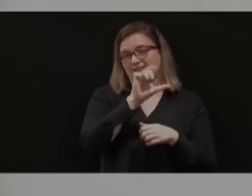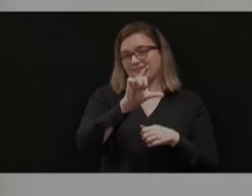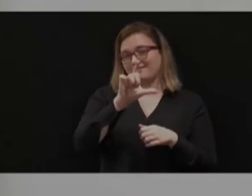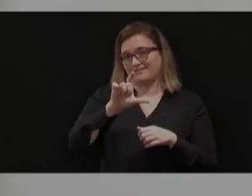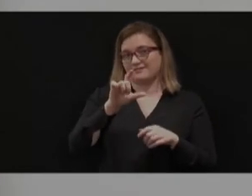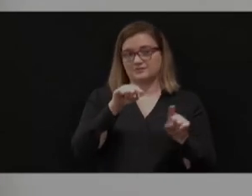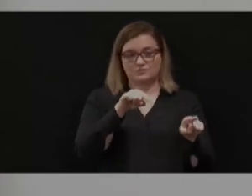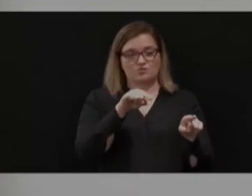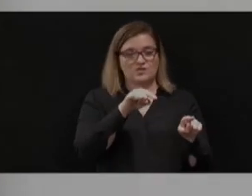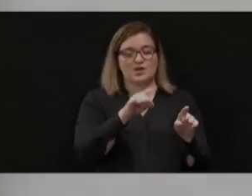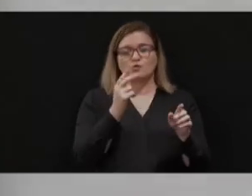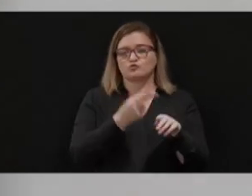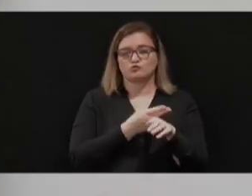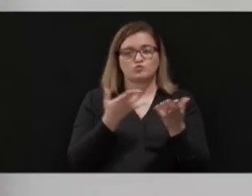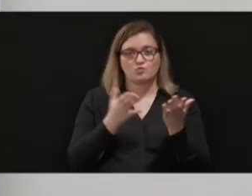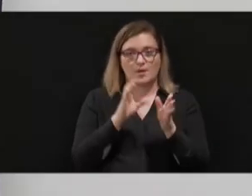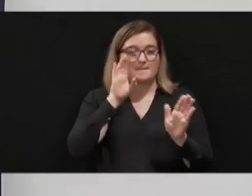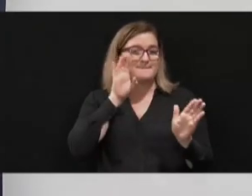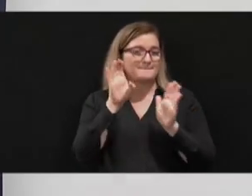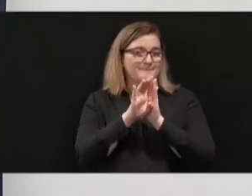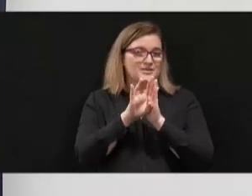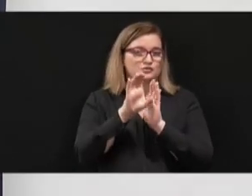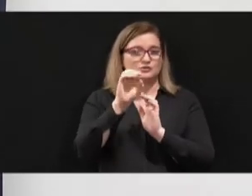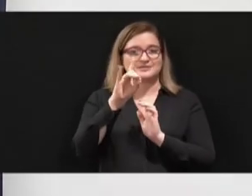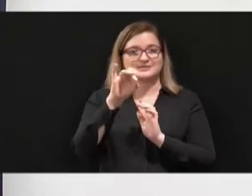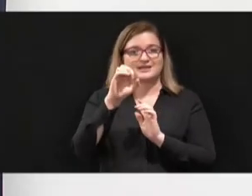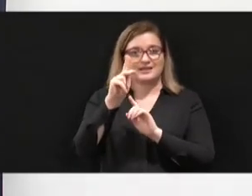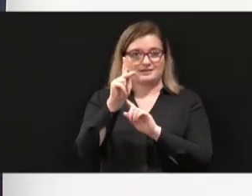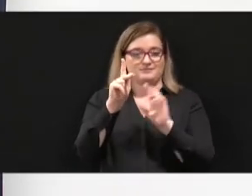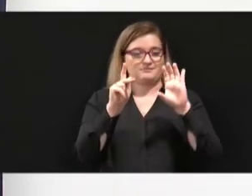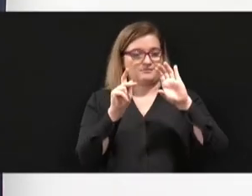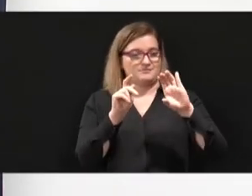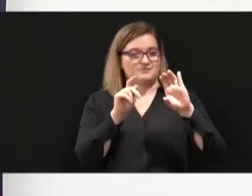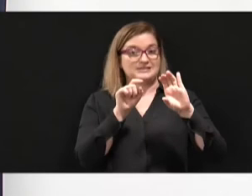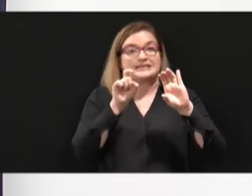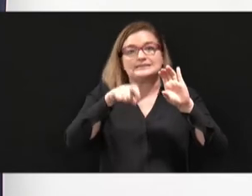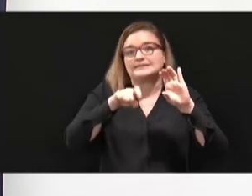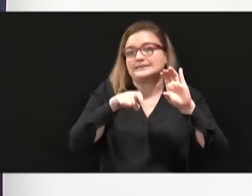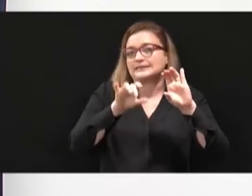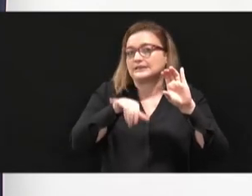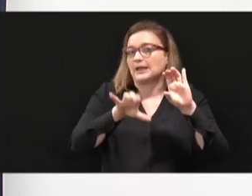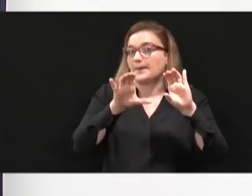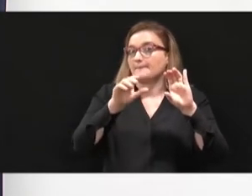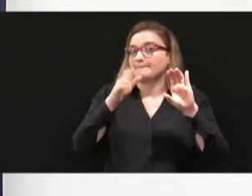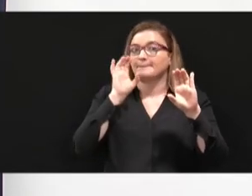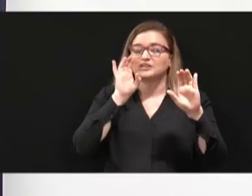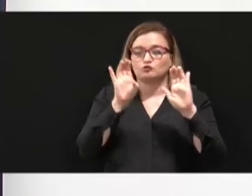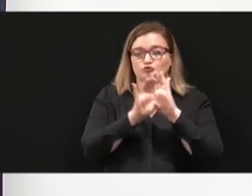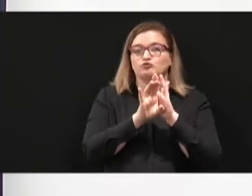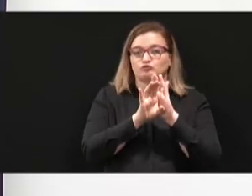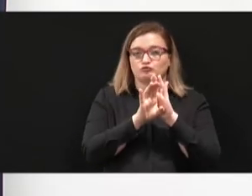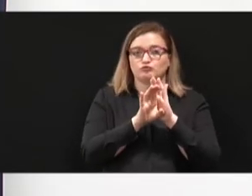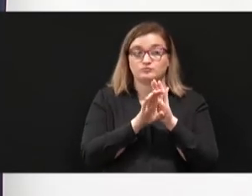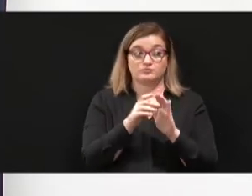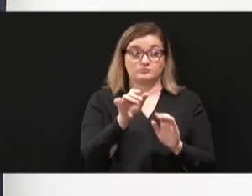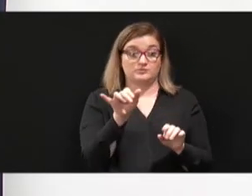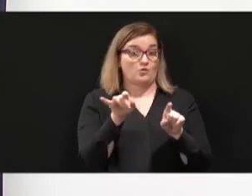the picture deck for that because they needed those pictures. So, and they also did not